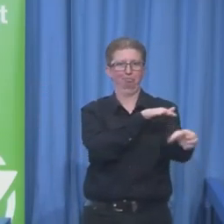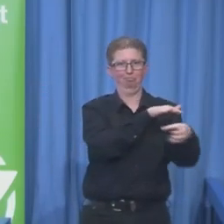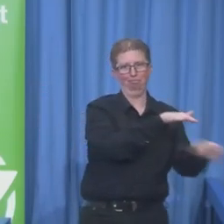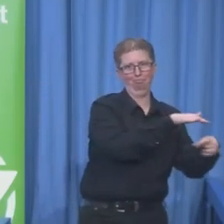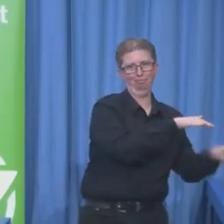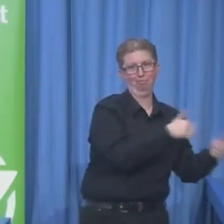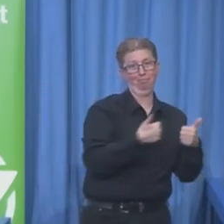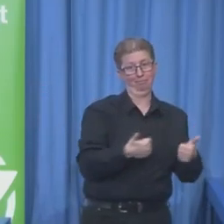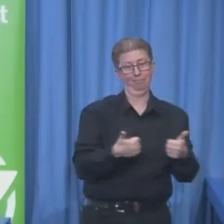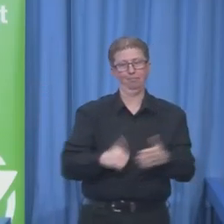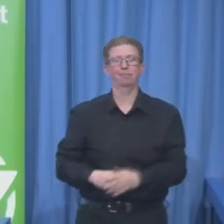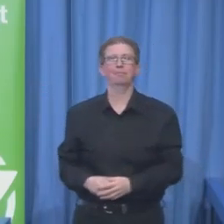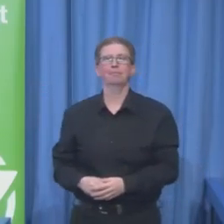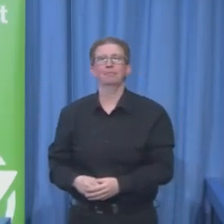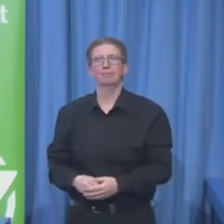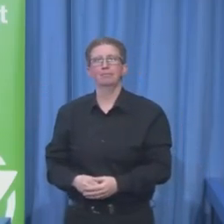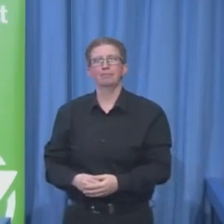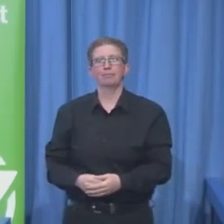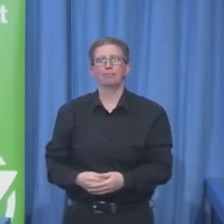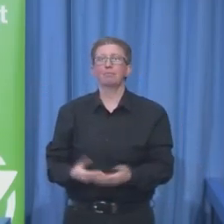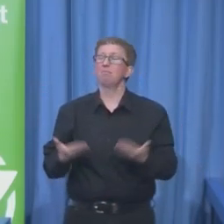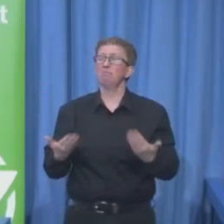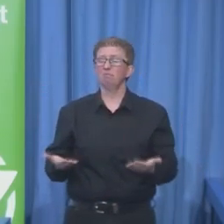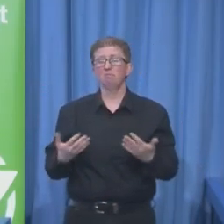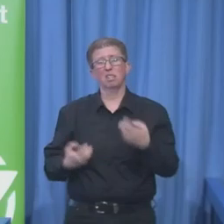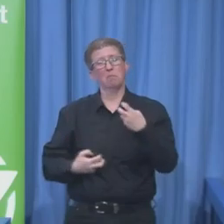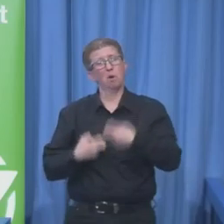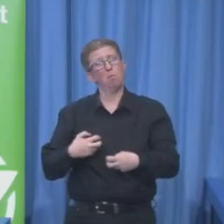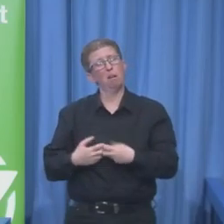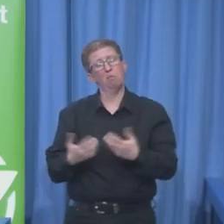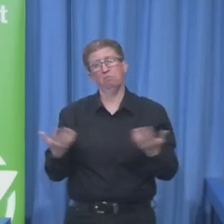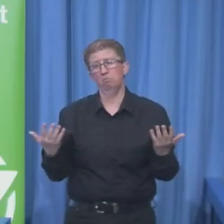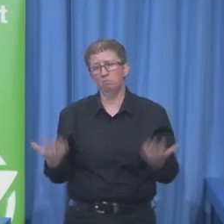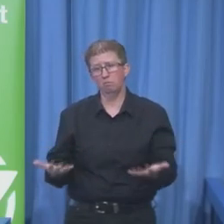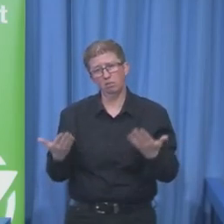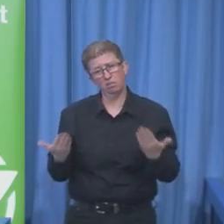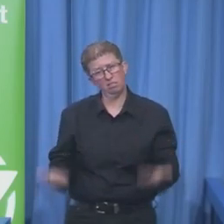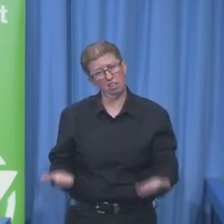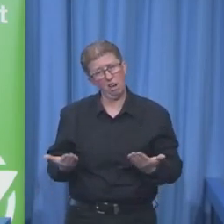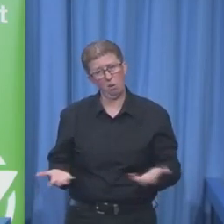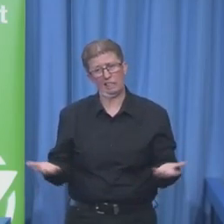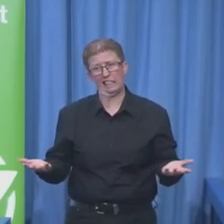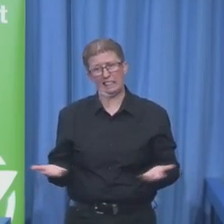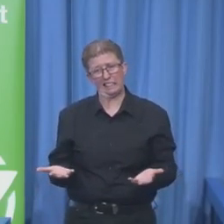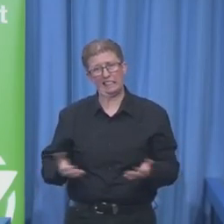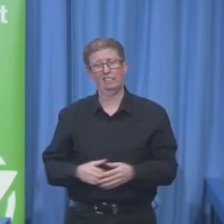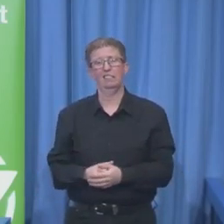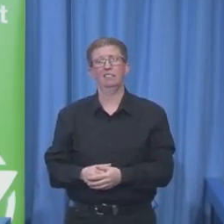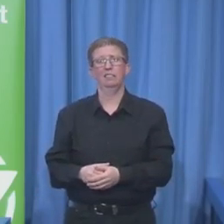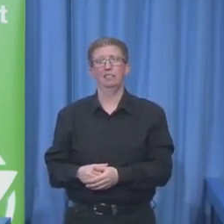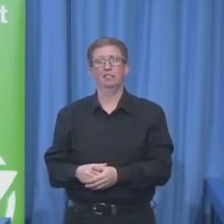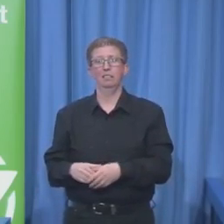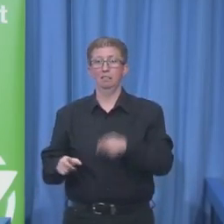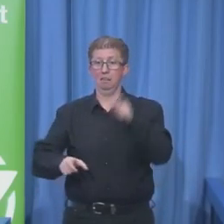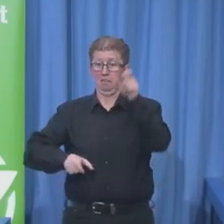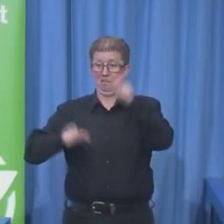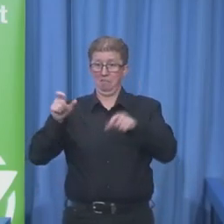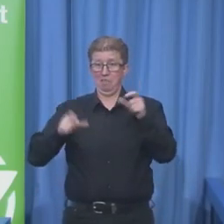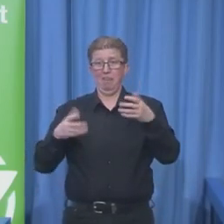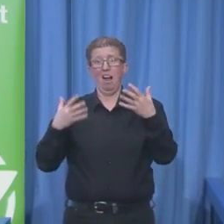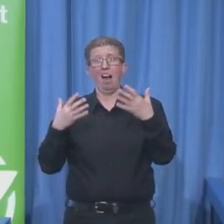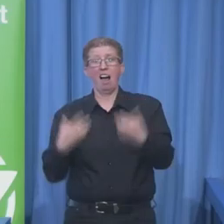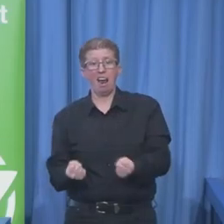even if it's only part-time. And a special commitment is needed by the organization, the staff, and the mentors, because the